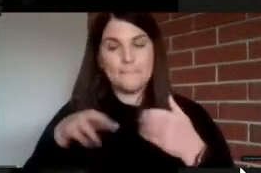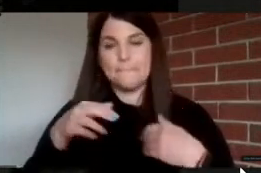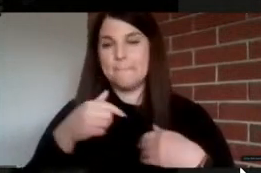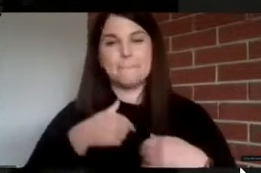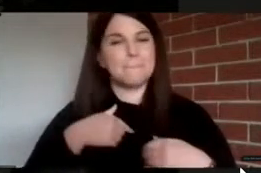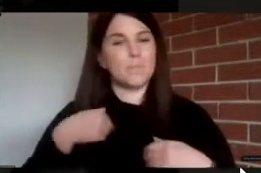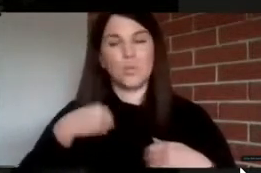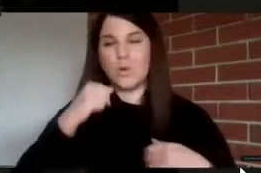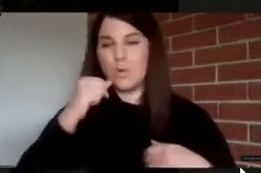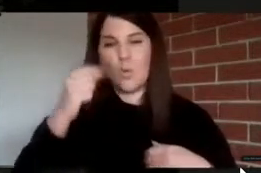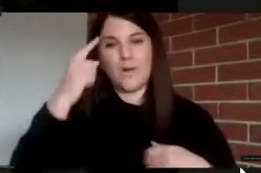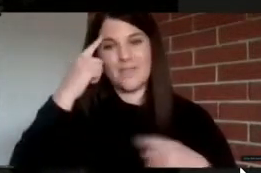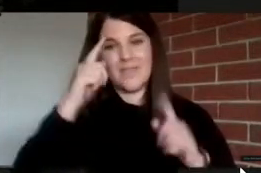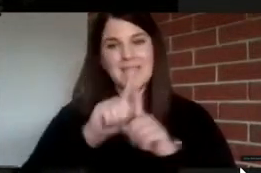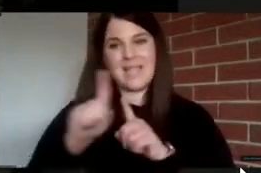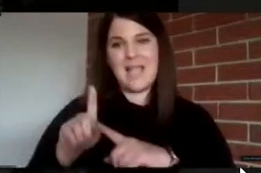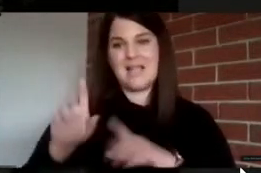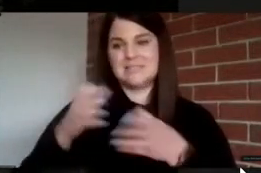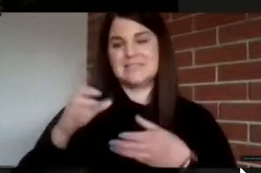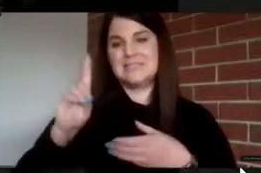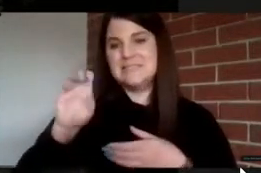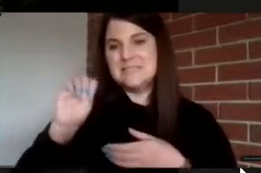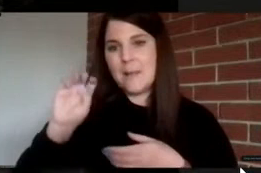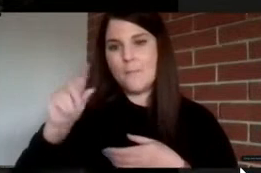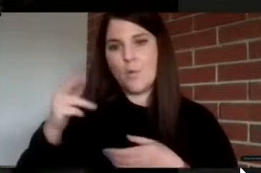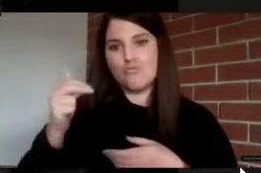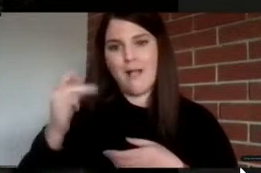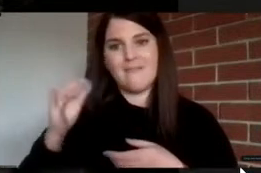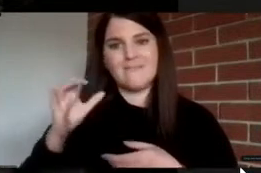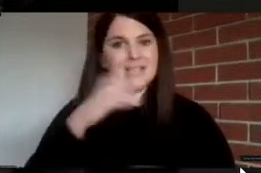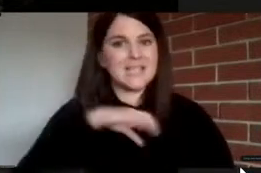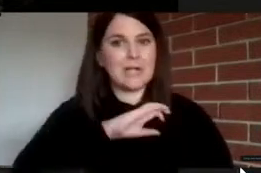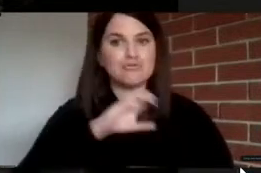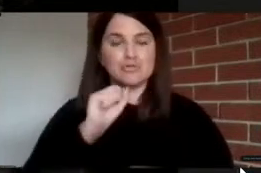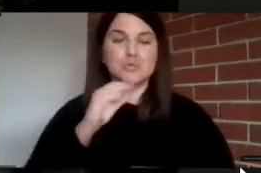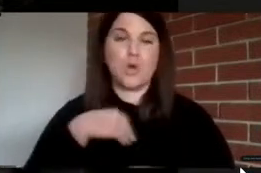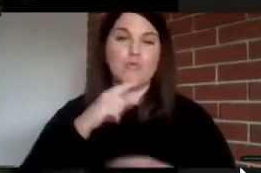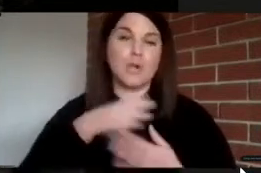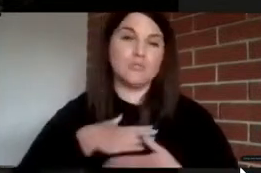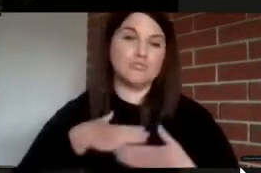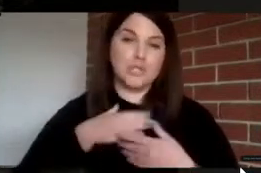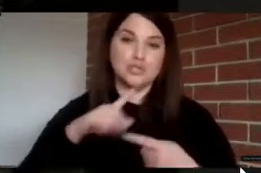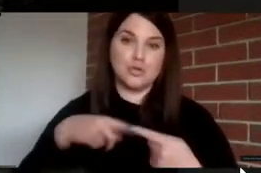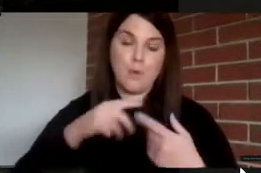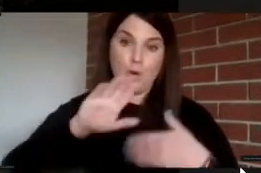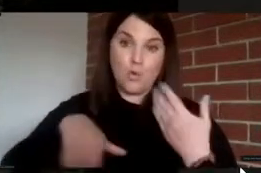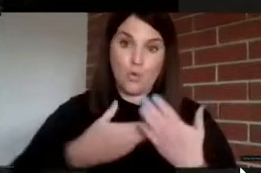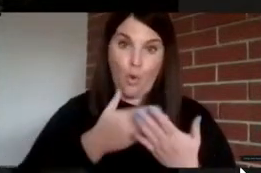think of it as a demographic characteristic. So one of the things that I appreciate about all of these